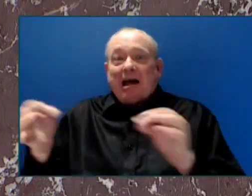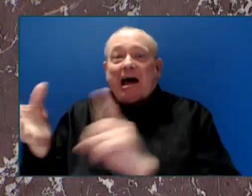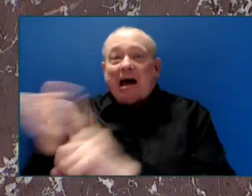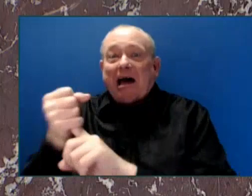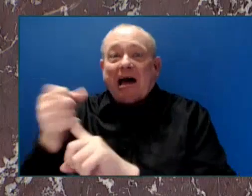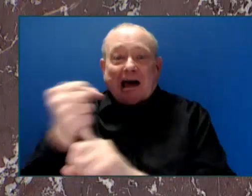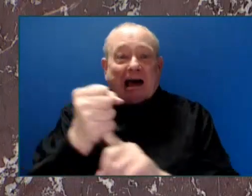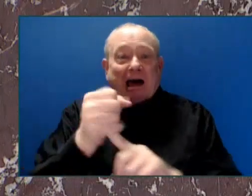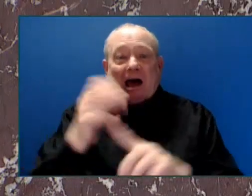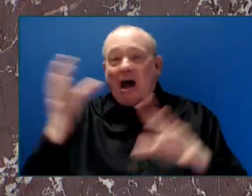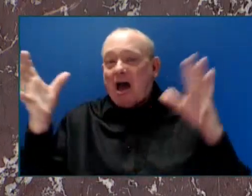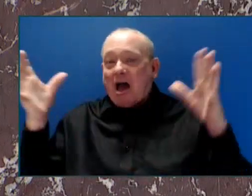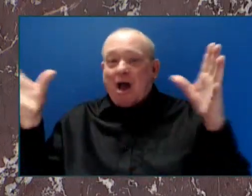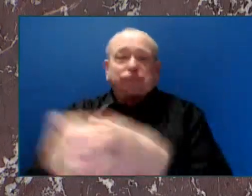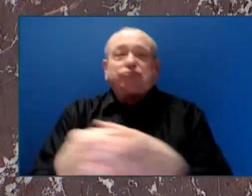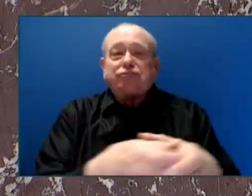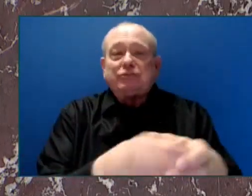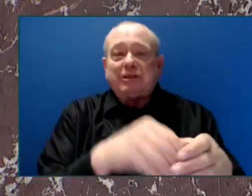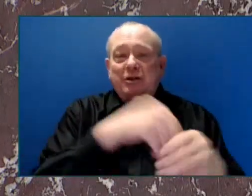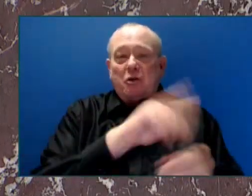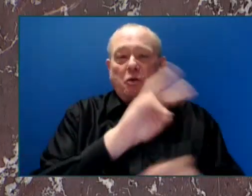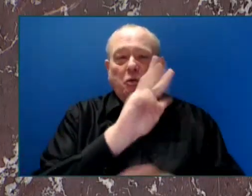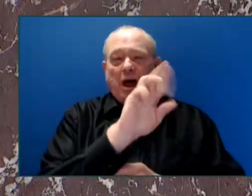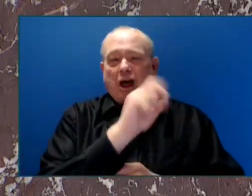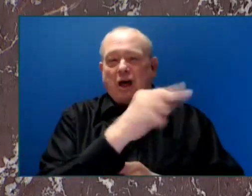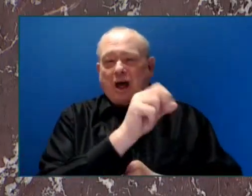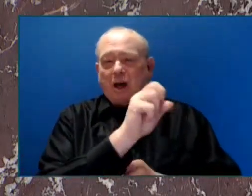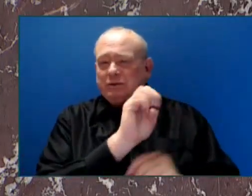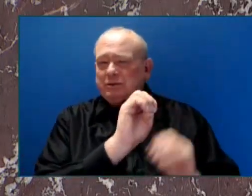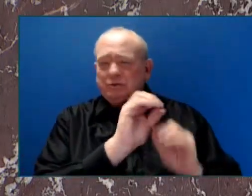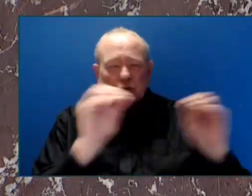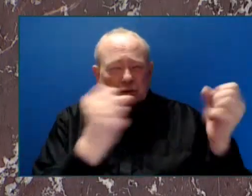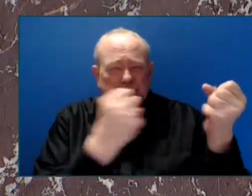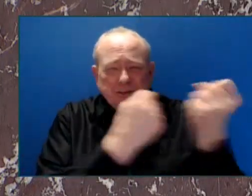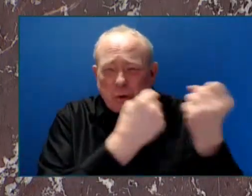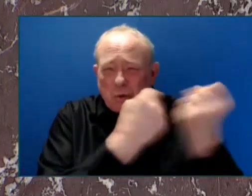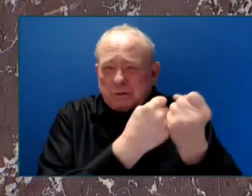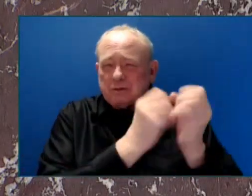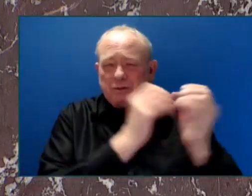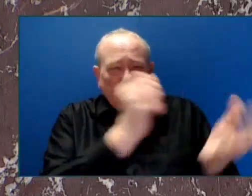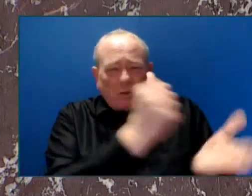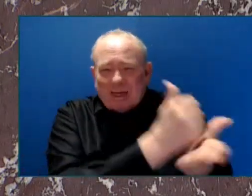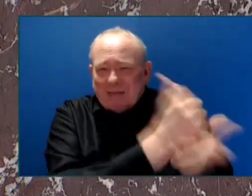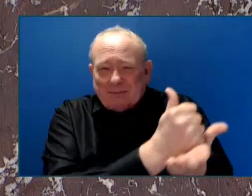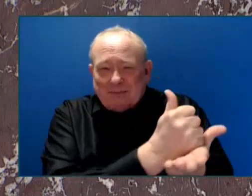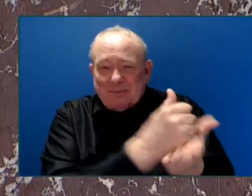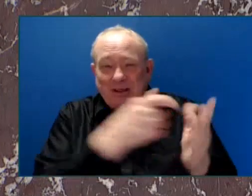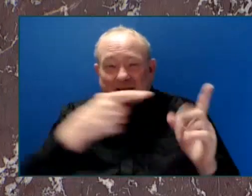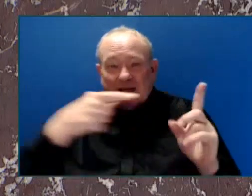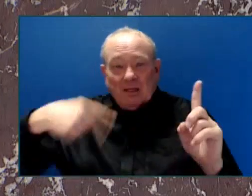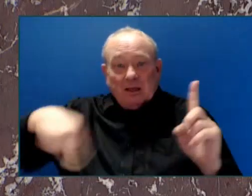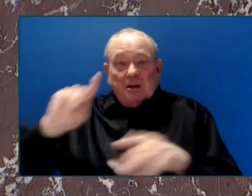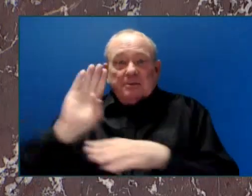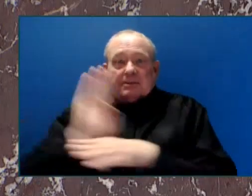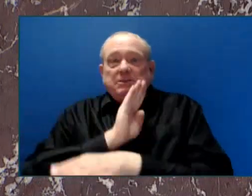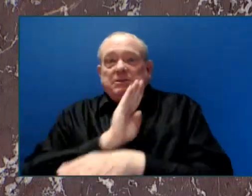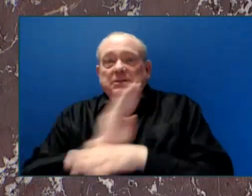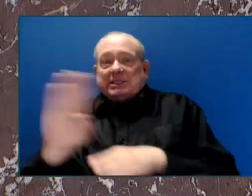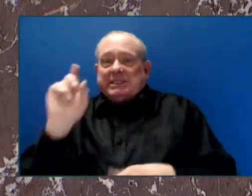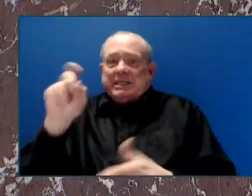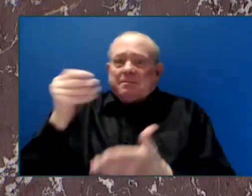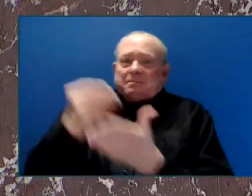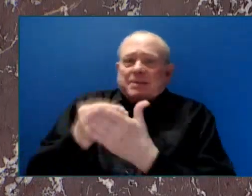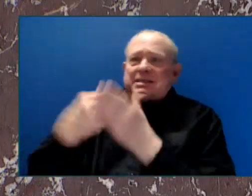businesses are desperately seeking some financial relief. Staff at a local dollar store are scared to come to work as they deal with